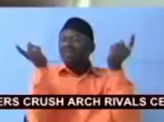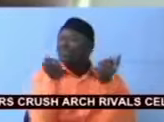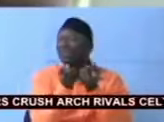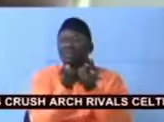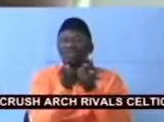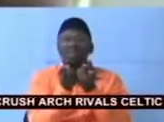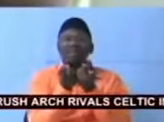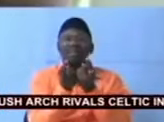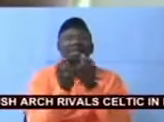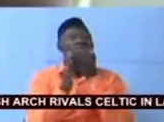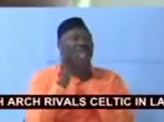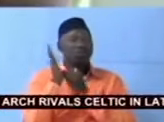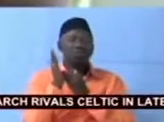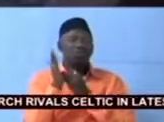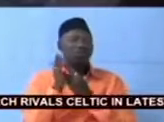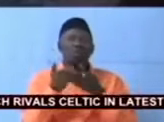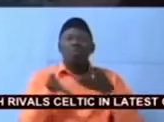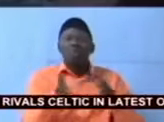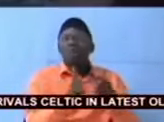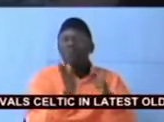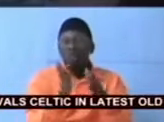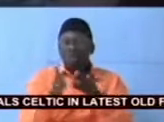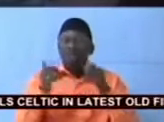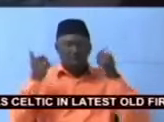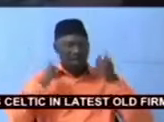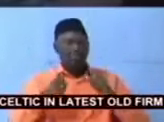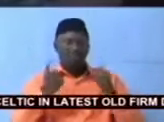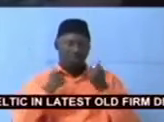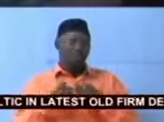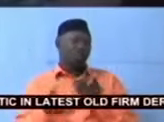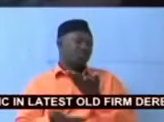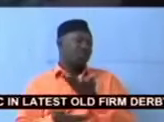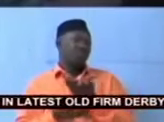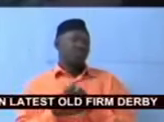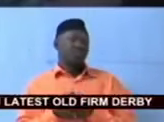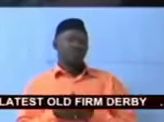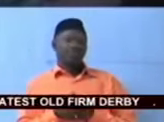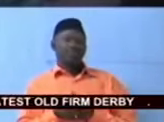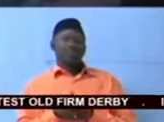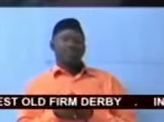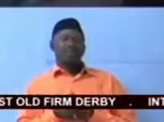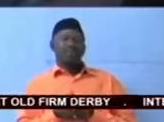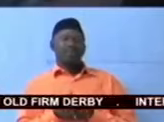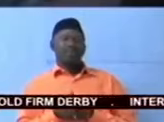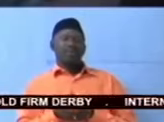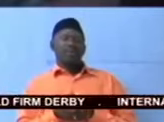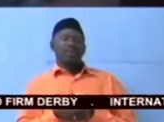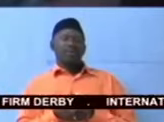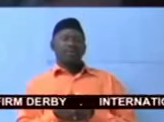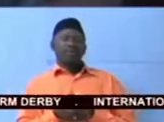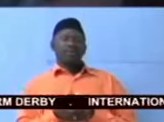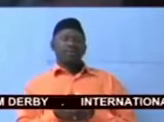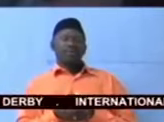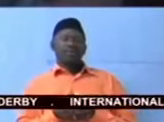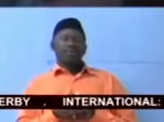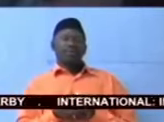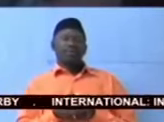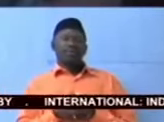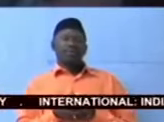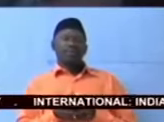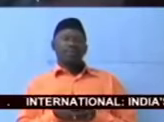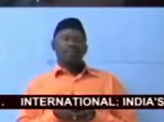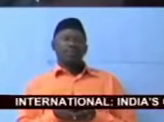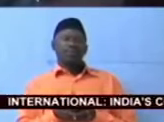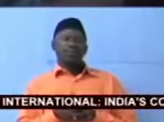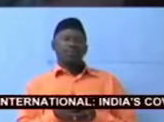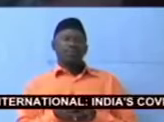dëgg la tey mu jéggi nag mu nekk doxalin boo xam ne ni toujours la rek. Because it eventually the police were accustomed